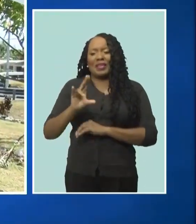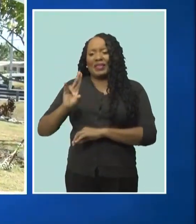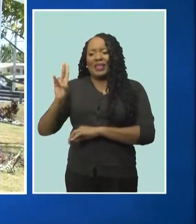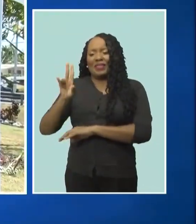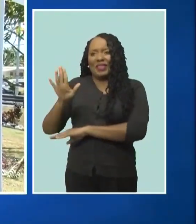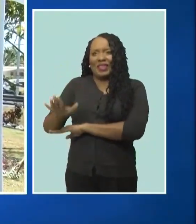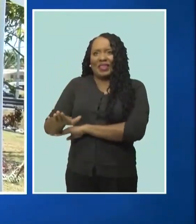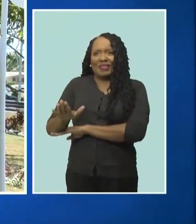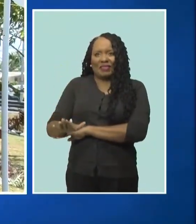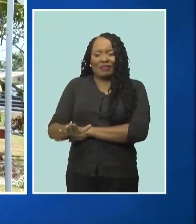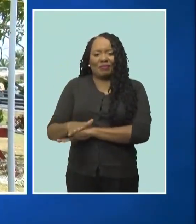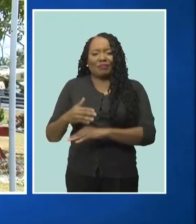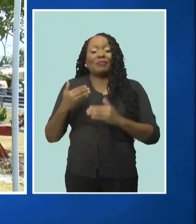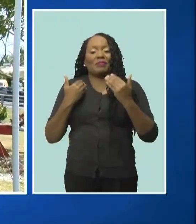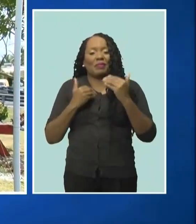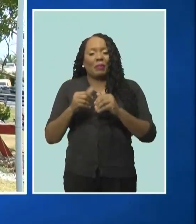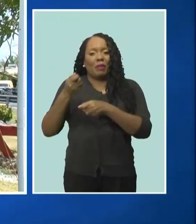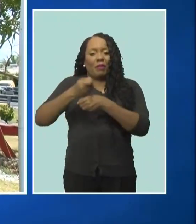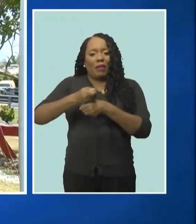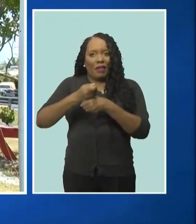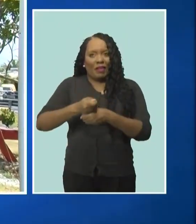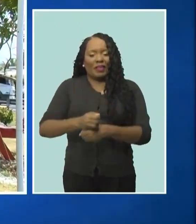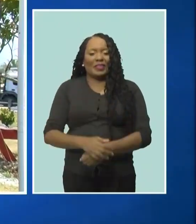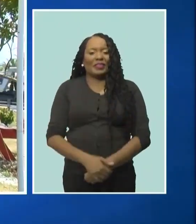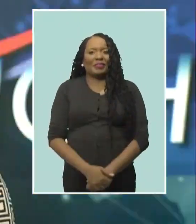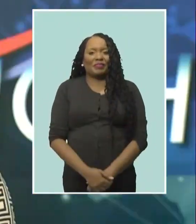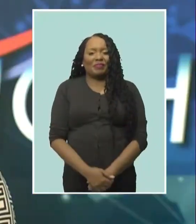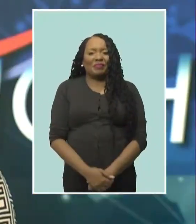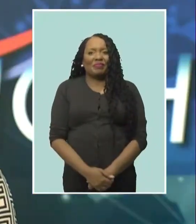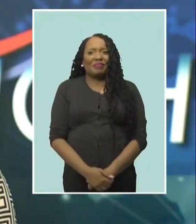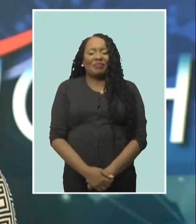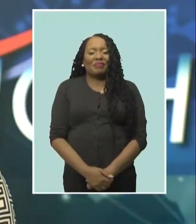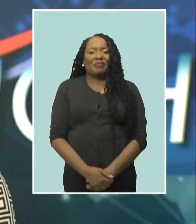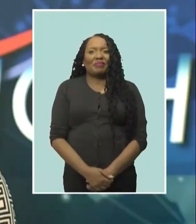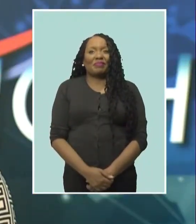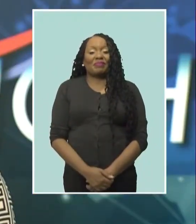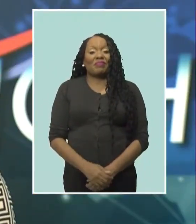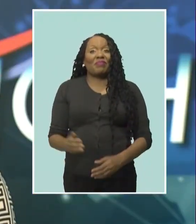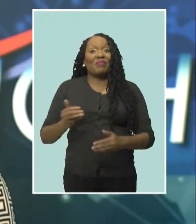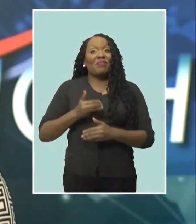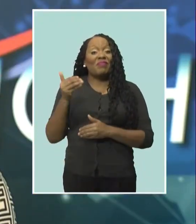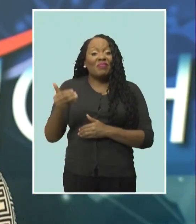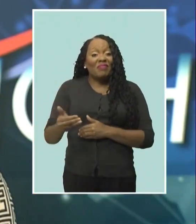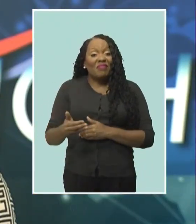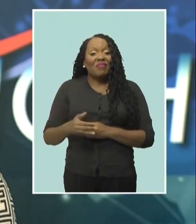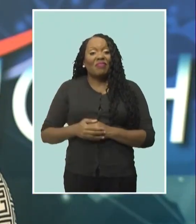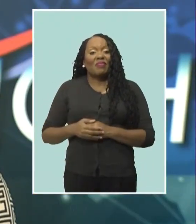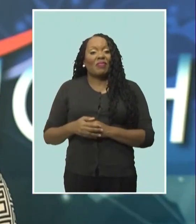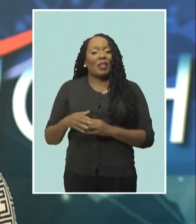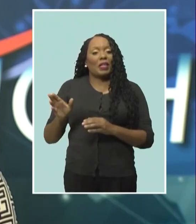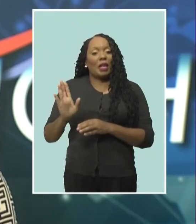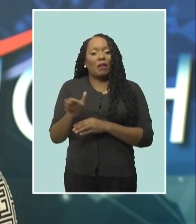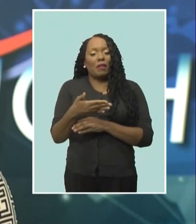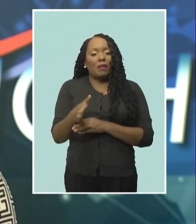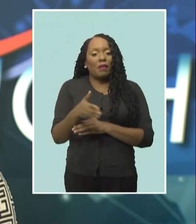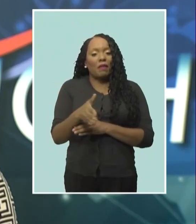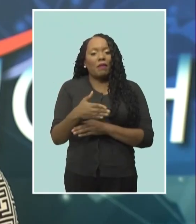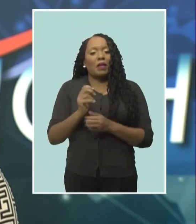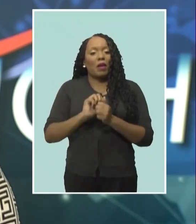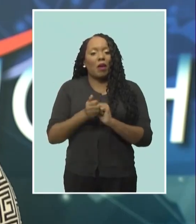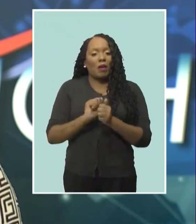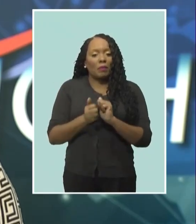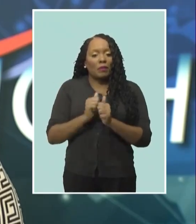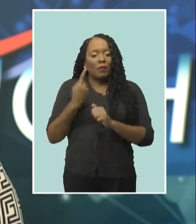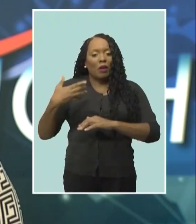p.m. Trevor Thorpe, CBC News. Well, coming up on Newsnight, a fishing tournament providing a boost to